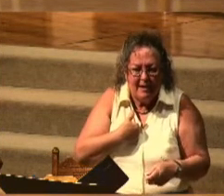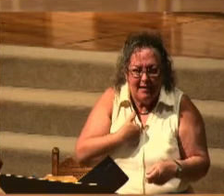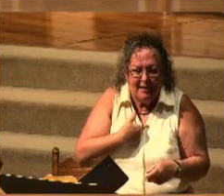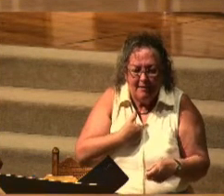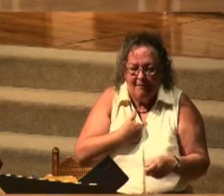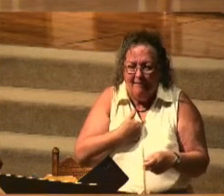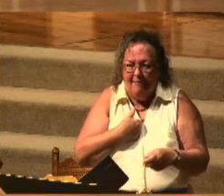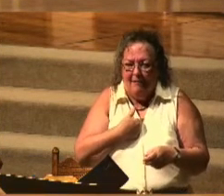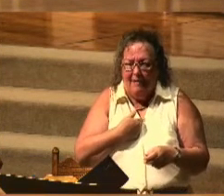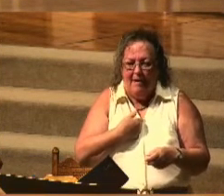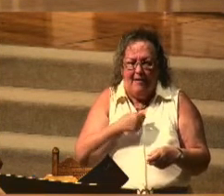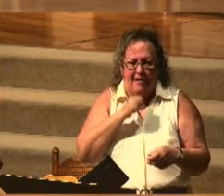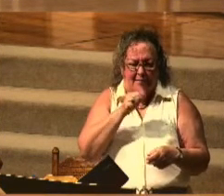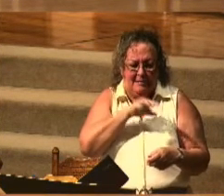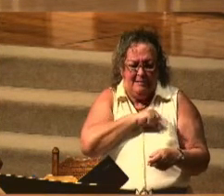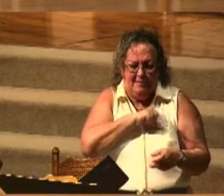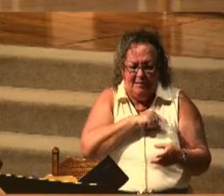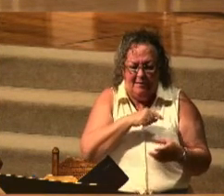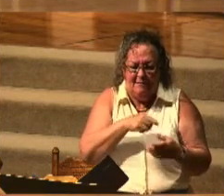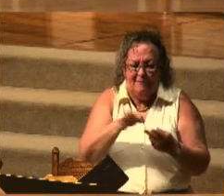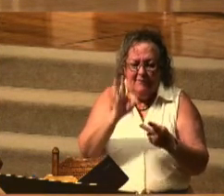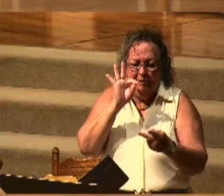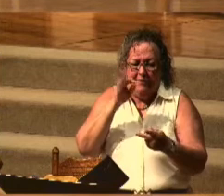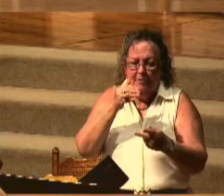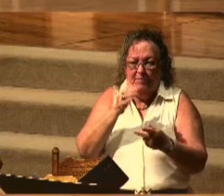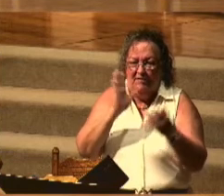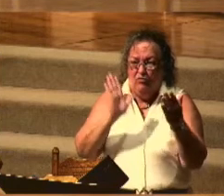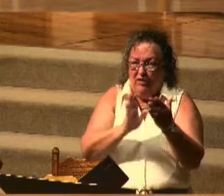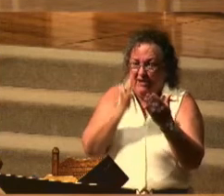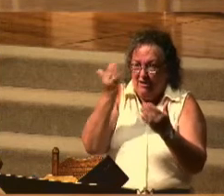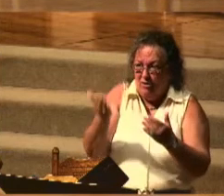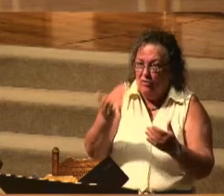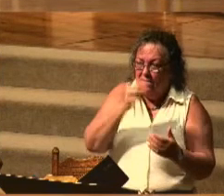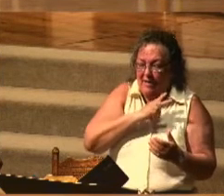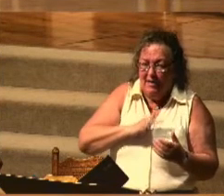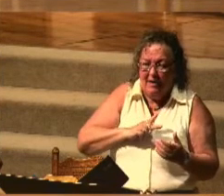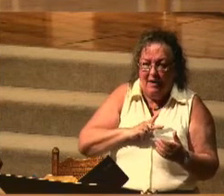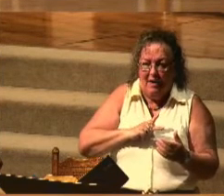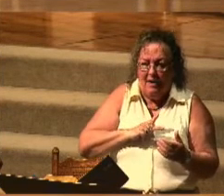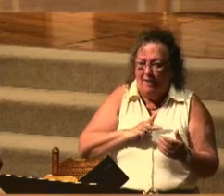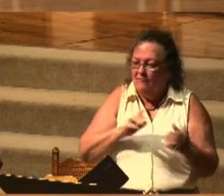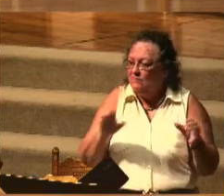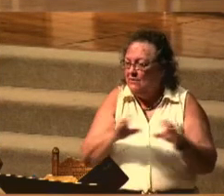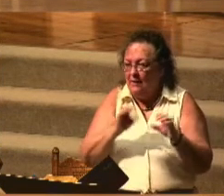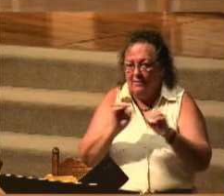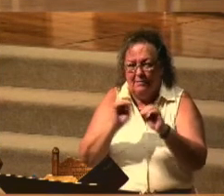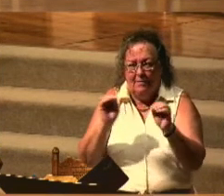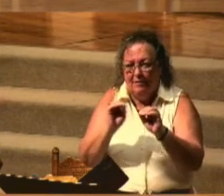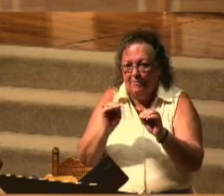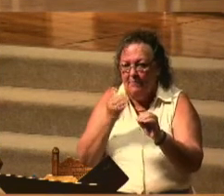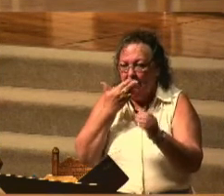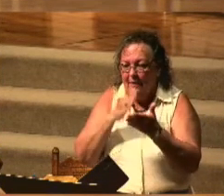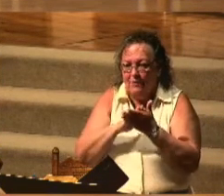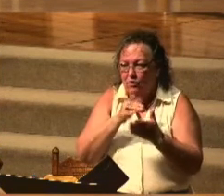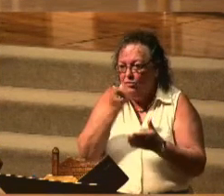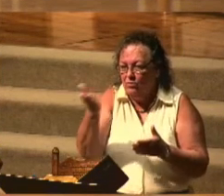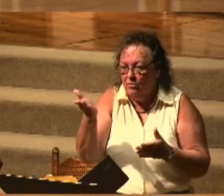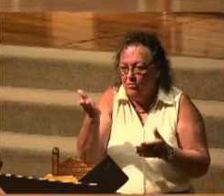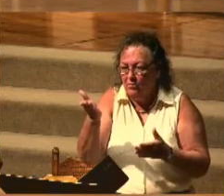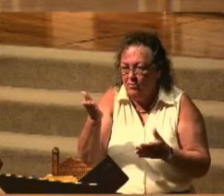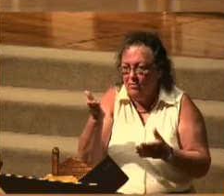innocence was found in me, and also before thee, O king, have I done no hurt. He saw the